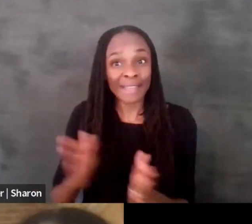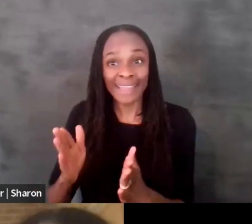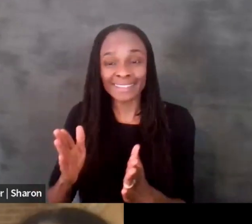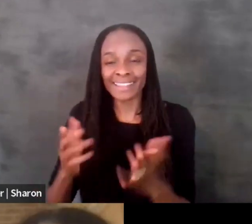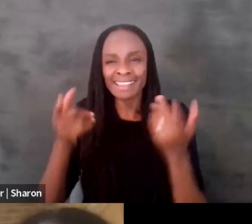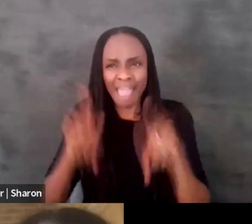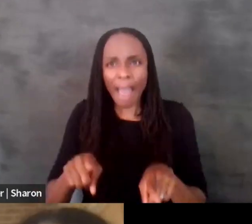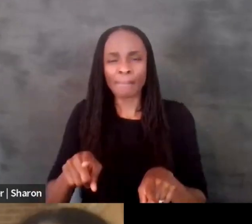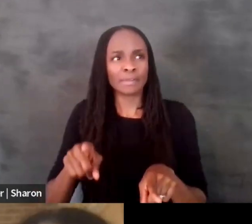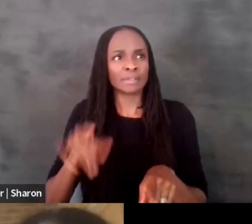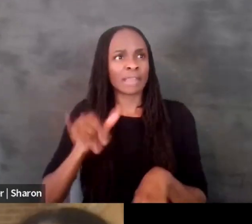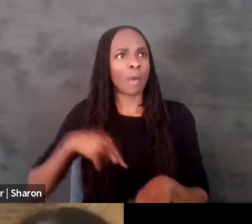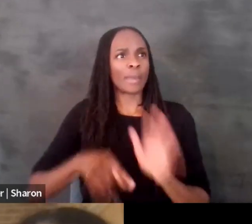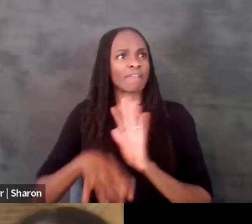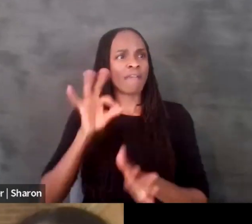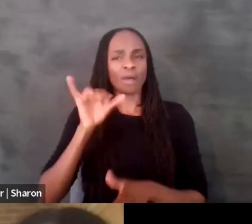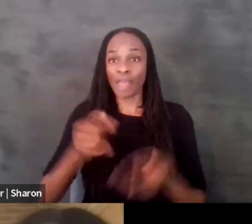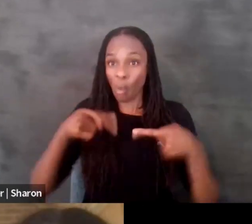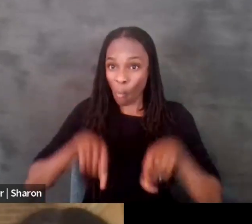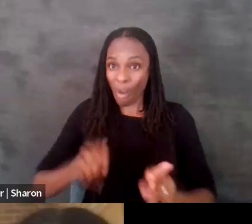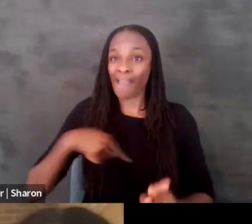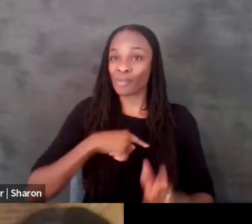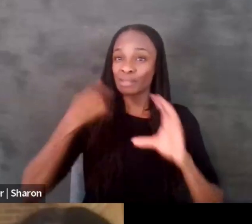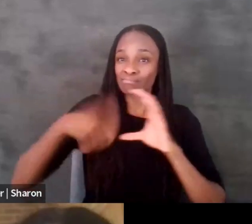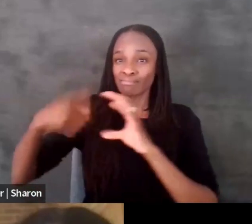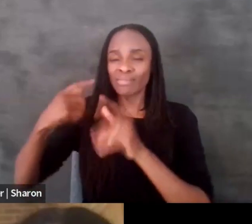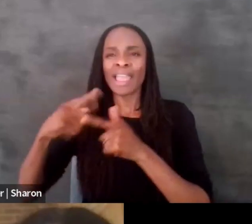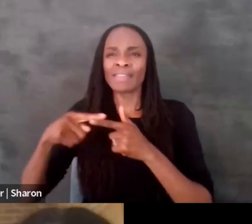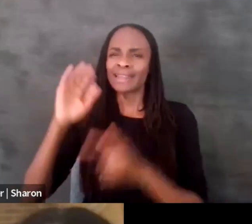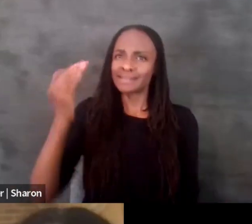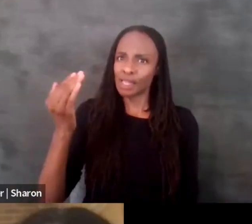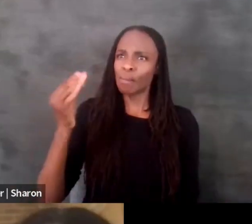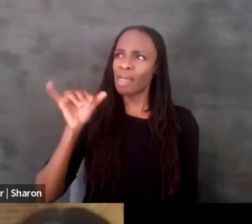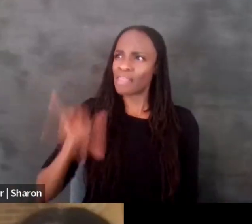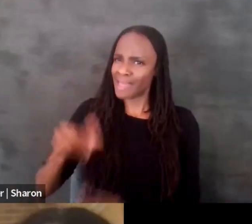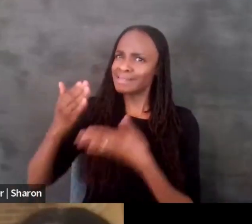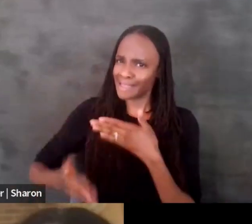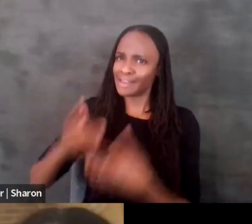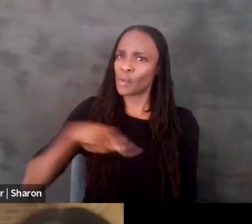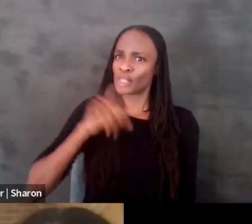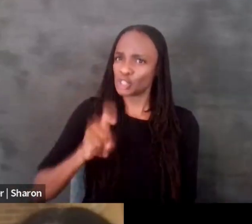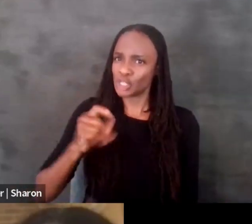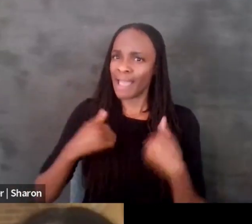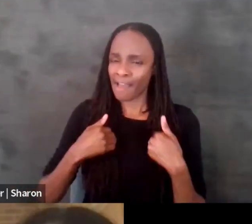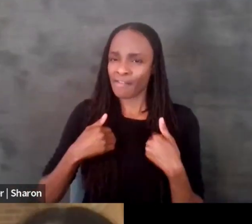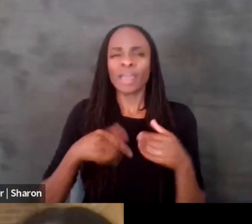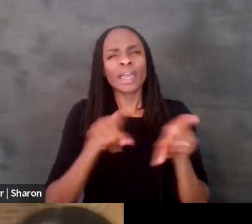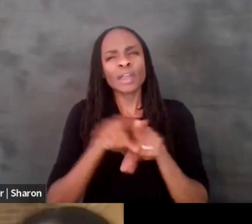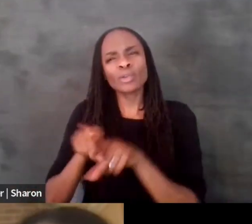we found that while we were shooting, and then it seems like that is the ending that we should have. And Yeah,